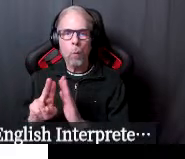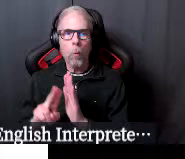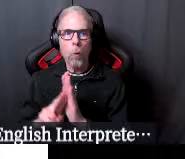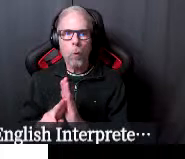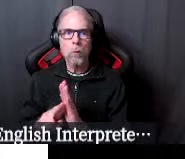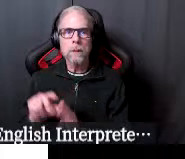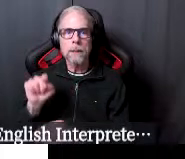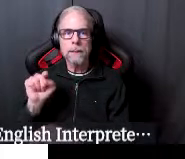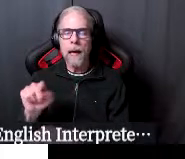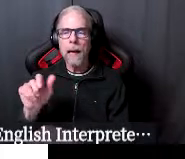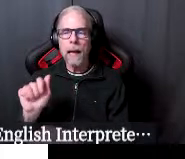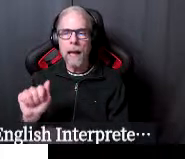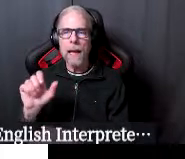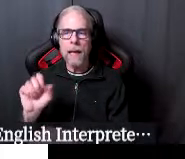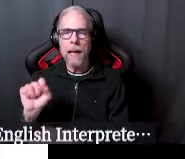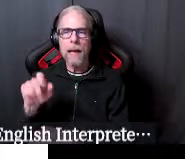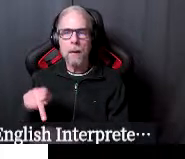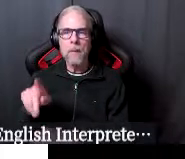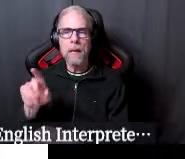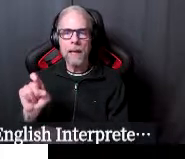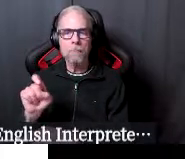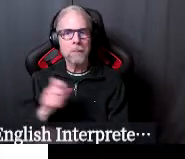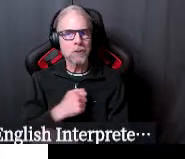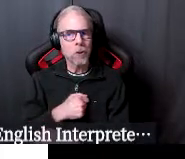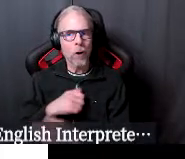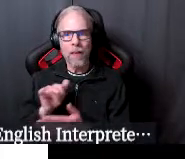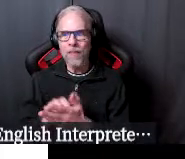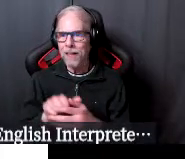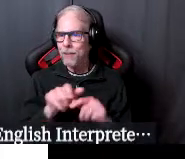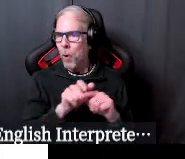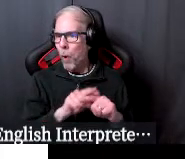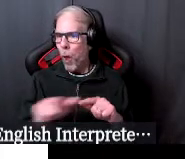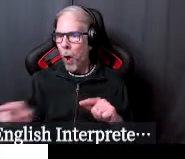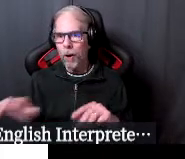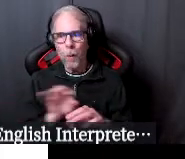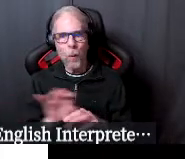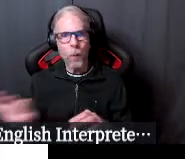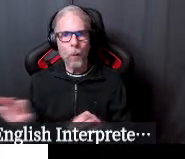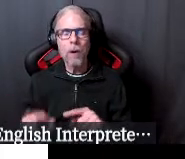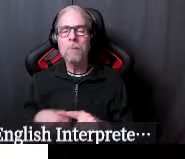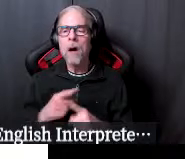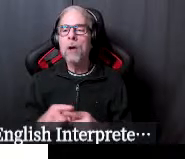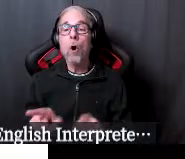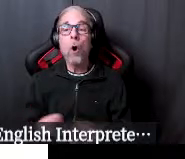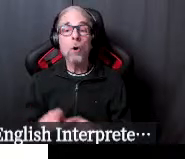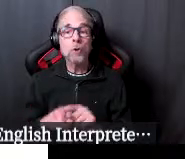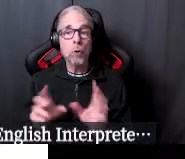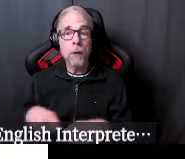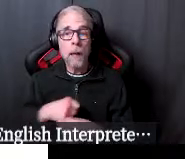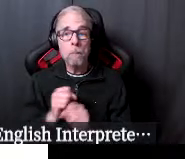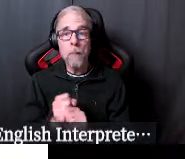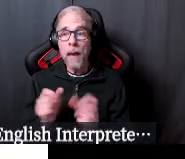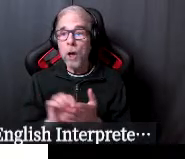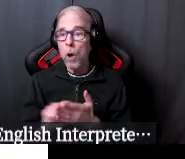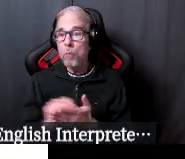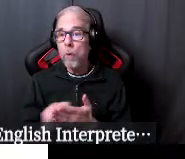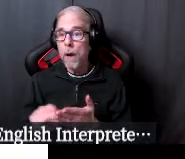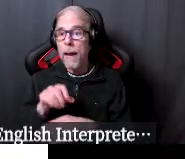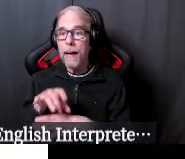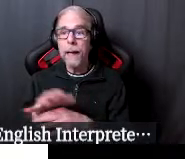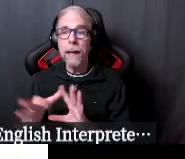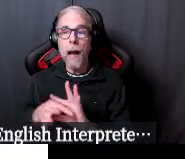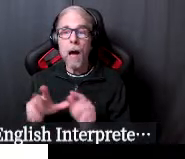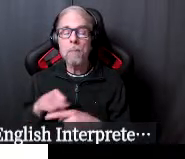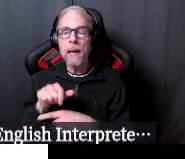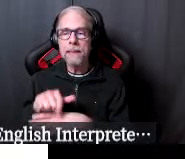https://www.oregon.gov/PRP/rules-20 Sorry, that was a little painful. Then you can also provide a written comment, and you can mail that to Oregon Parks